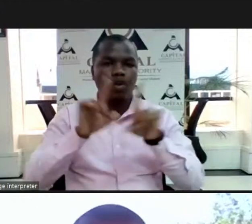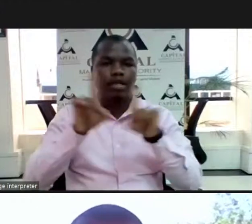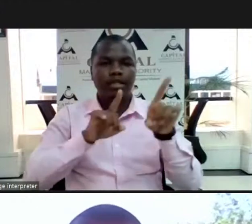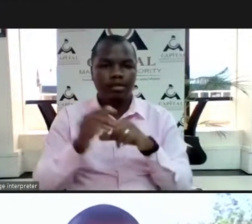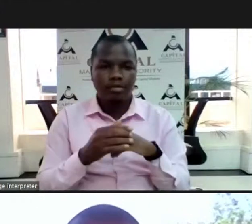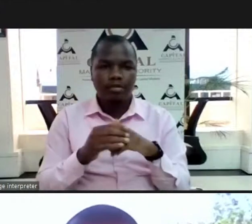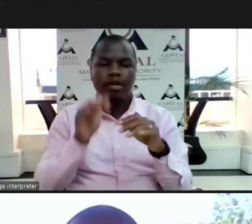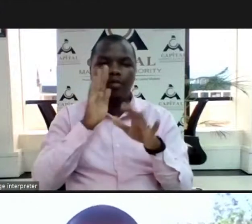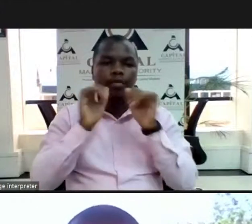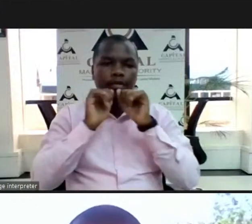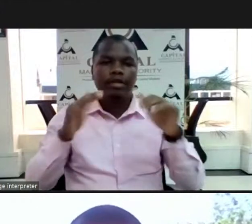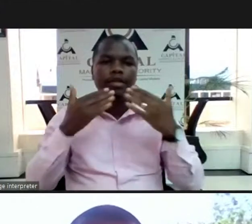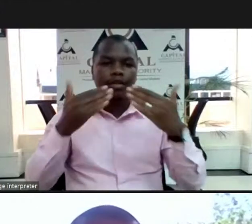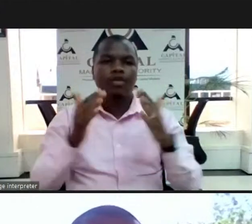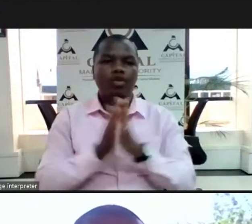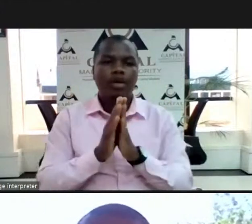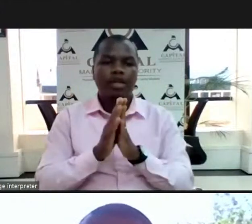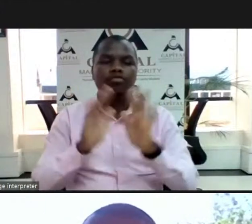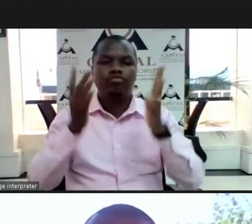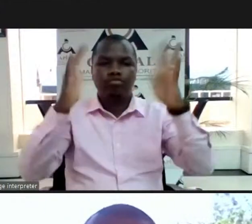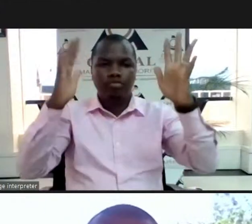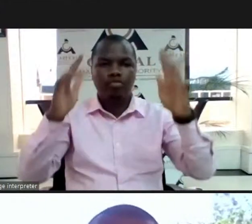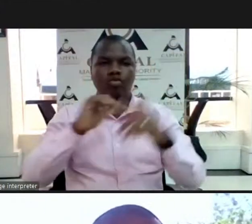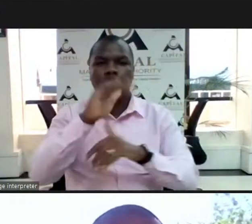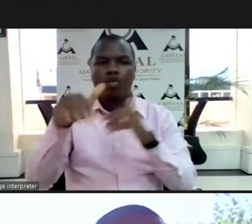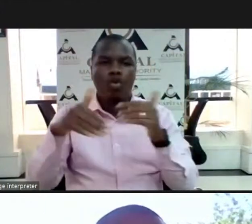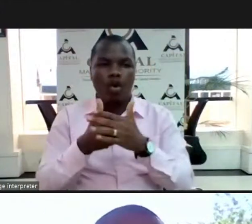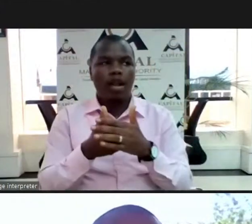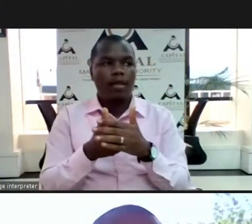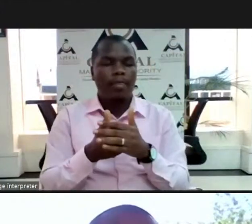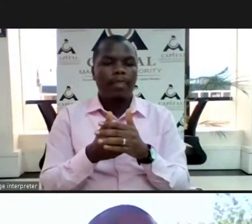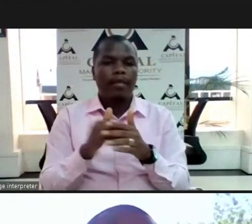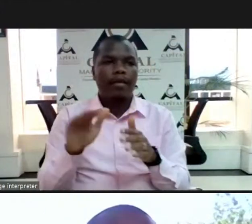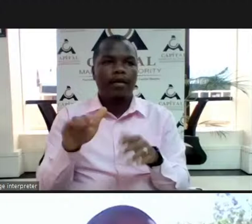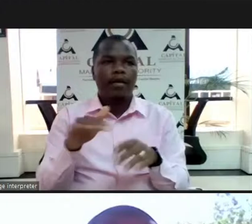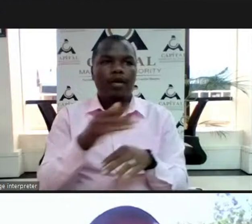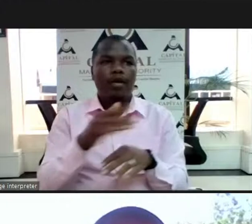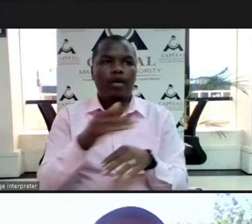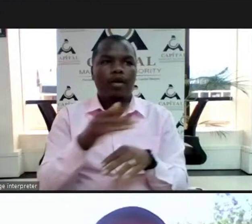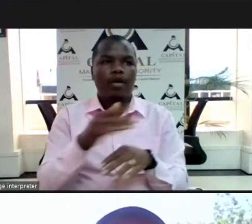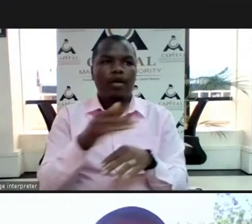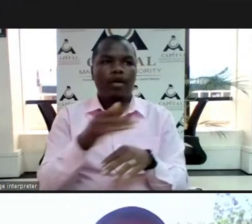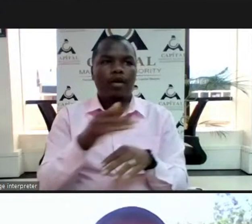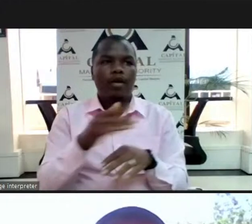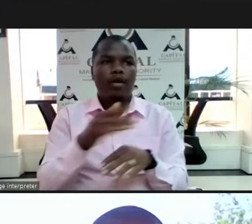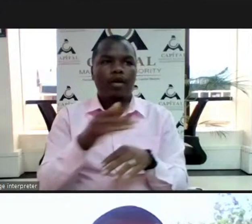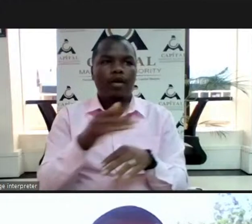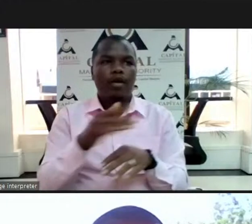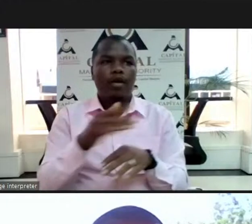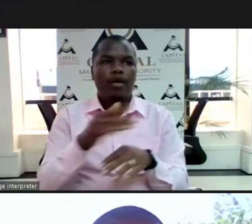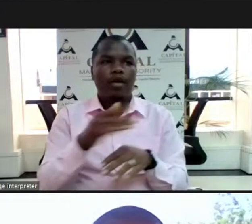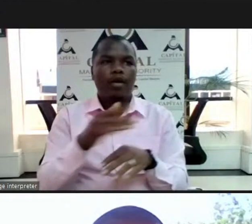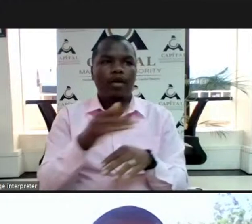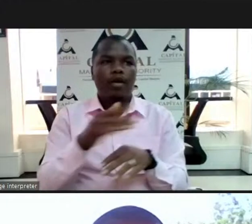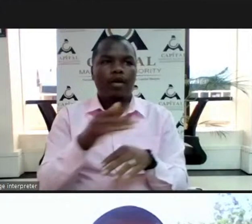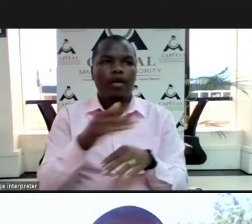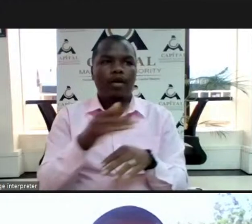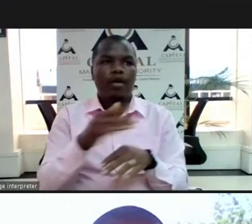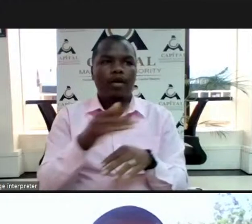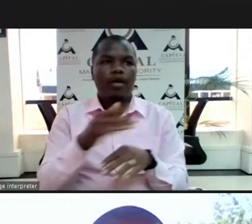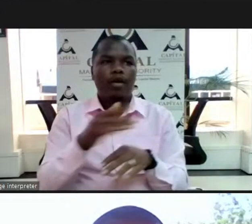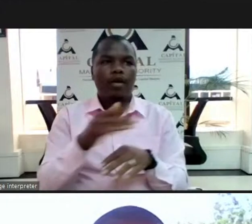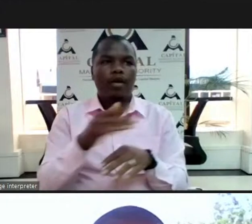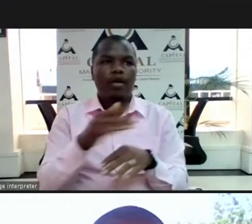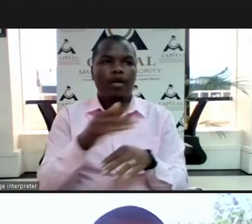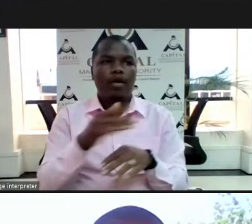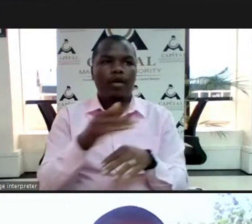blessed. Thank you. And compliments to everyone, all the fabulous panelists. Lucy,